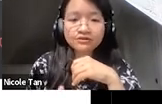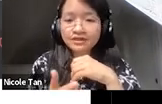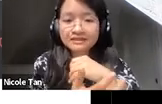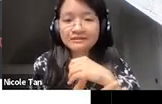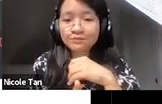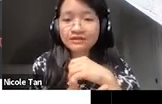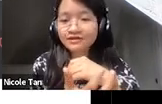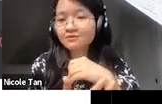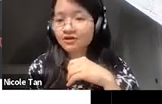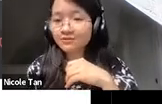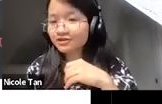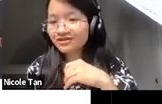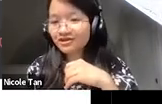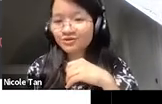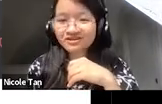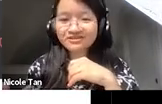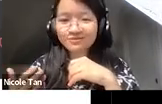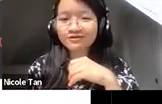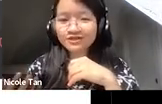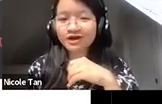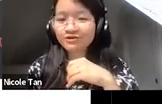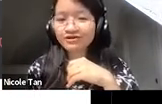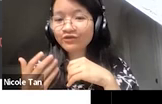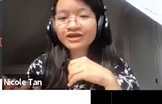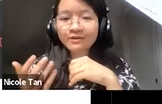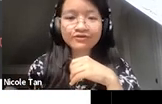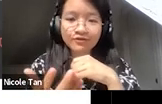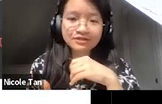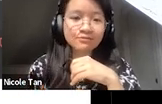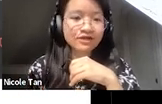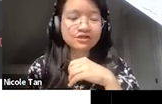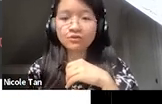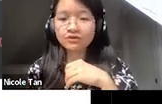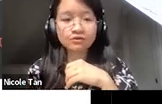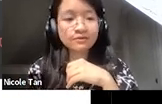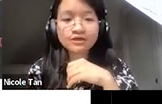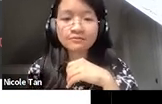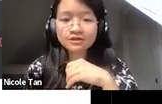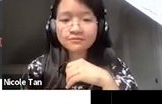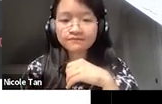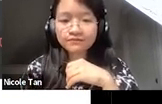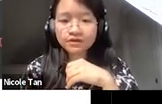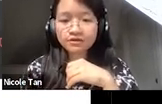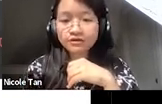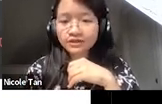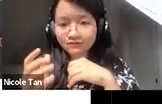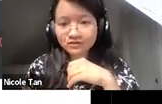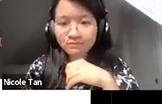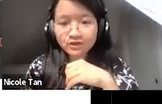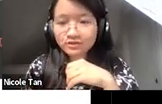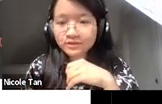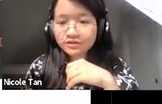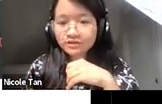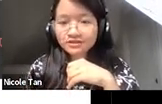the alt text is simply customer image, which tells a VLV shopper nothing about the gray sleeper that's shown in the corresponding image. The alt text for the